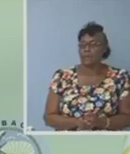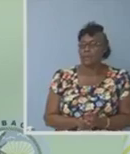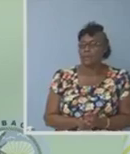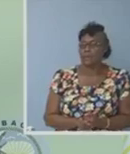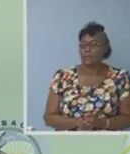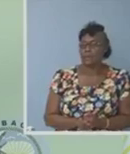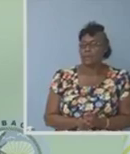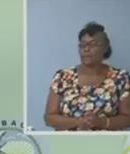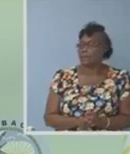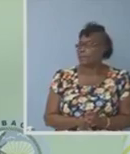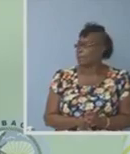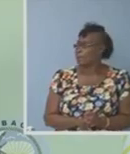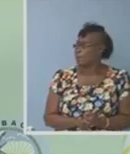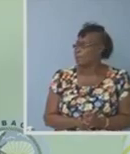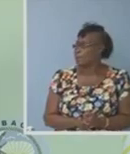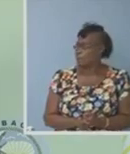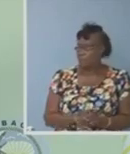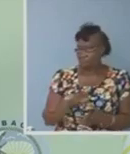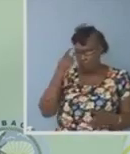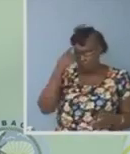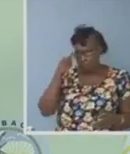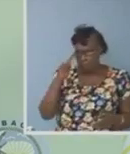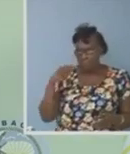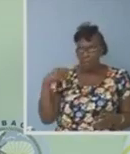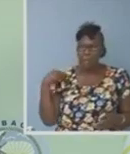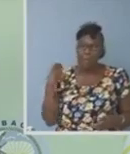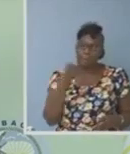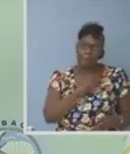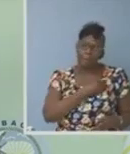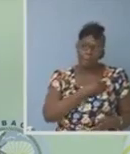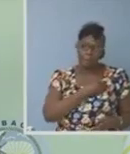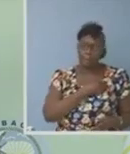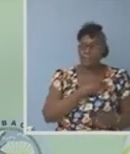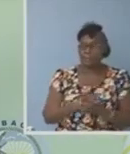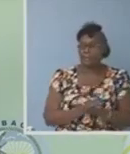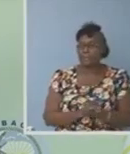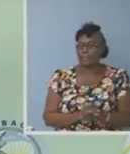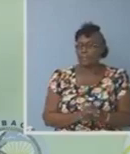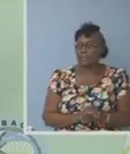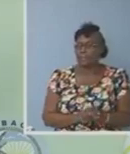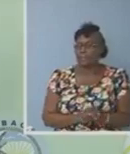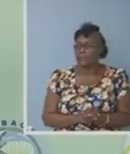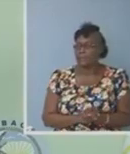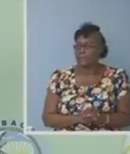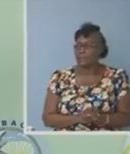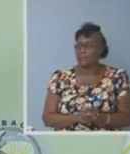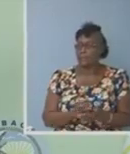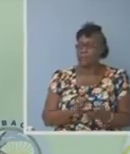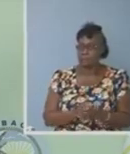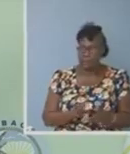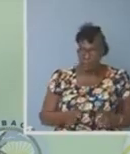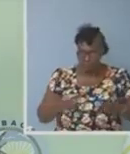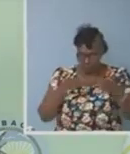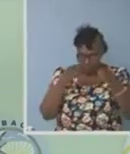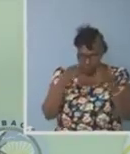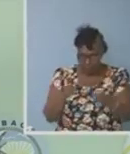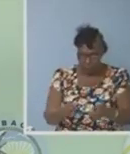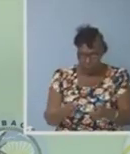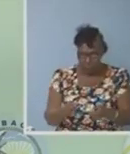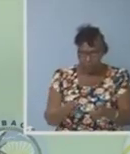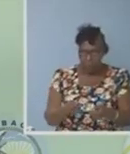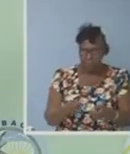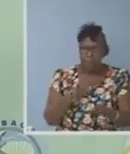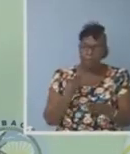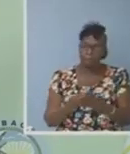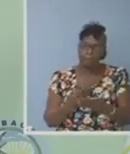union movement for their members. And the objective of this program would be to provide financial support